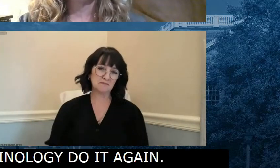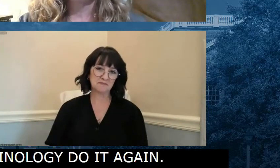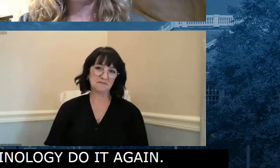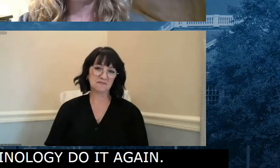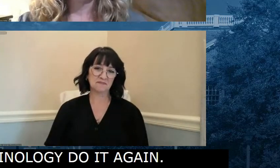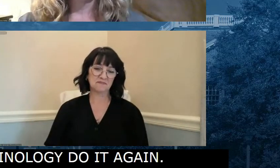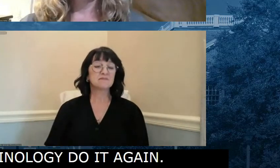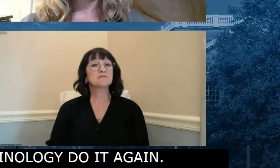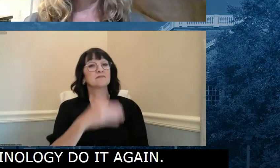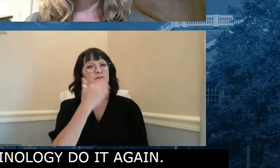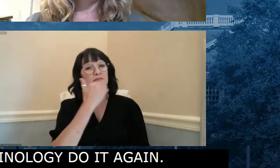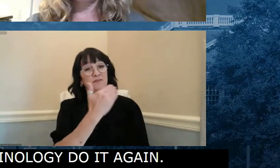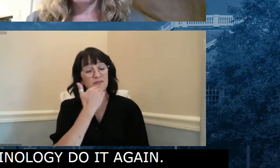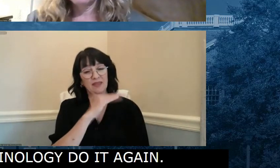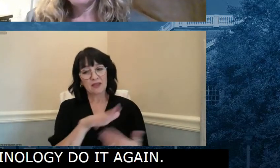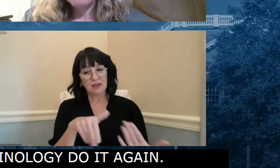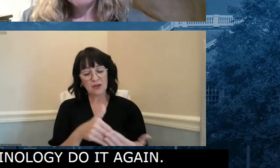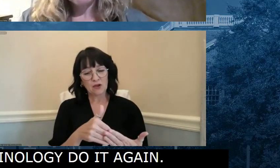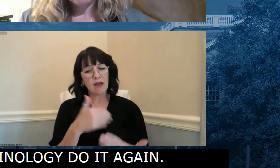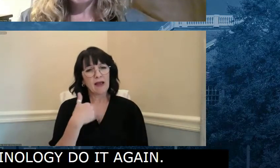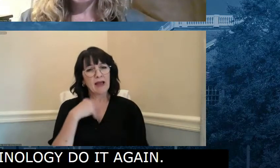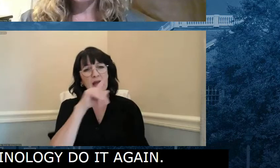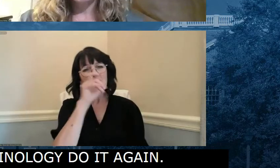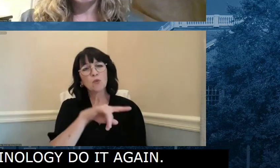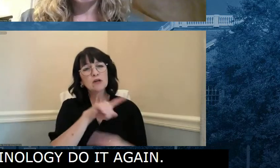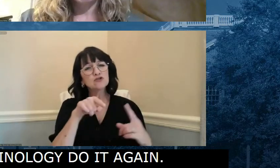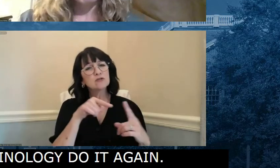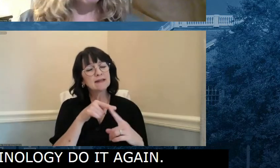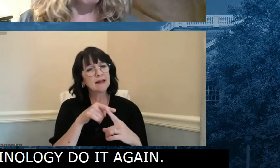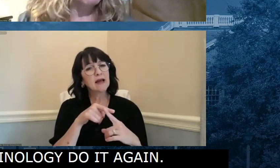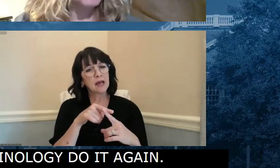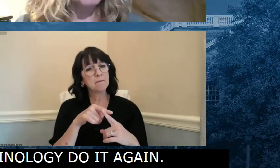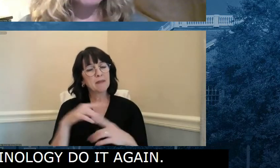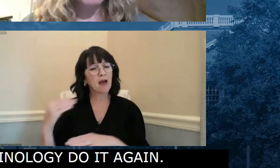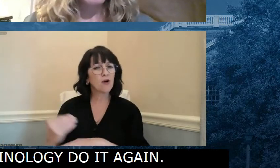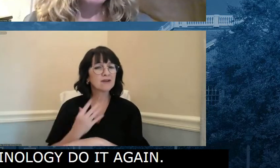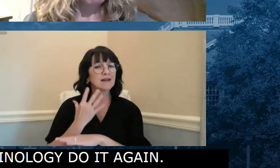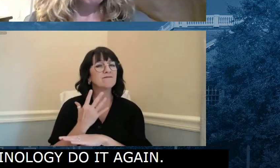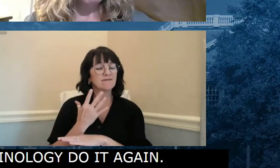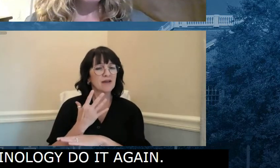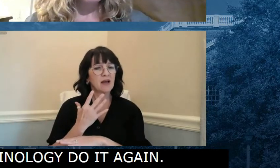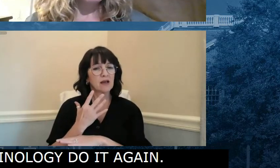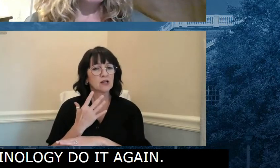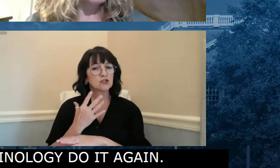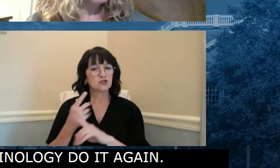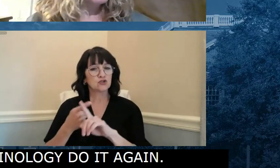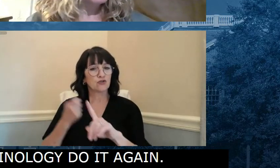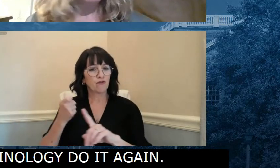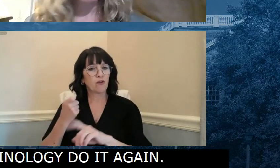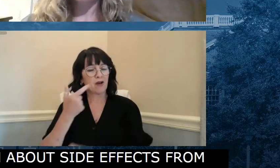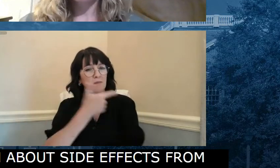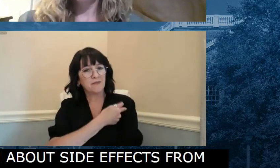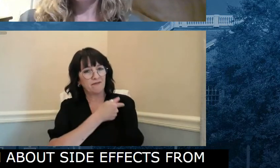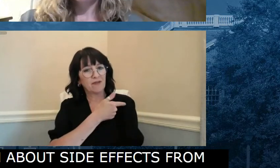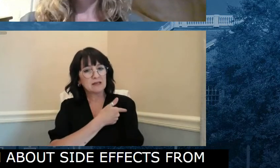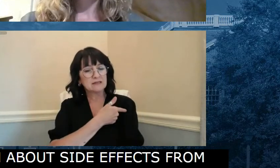Thank you all. We have a question about side effects from the vaccine. Marilyn Lewis asked, can you please address any side